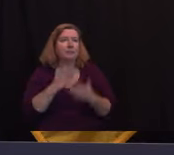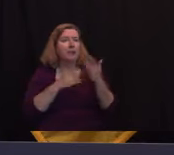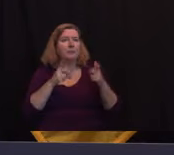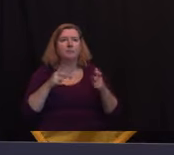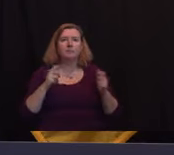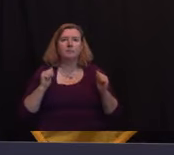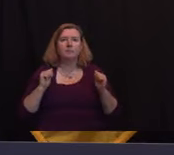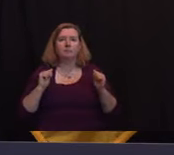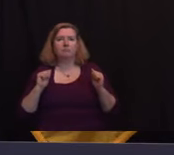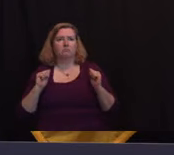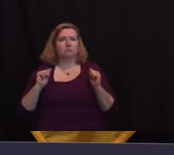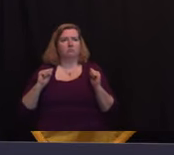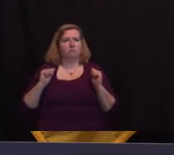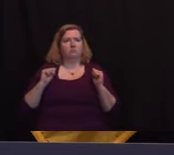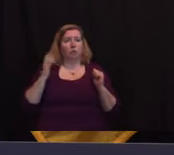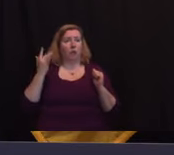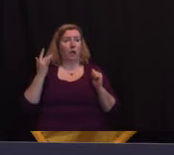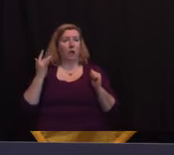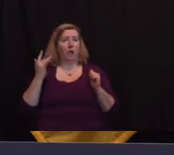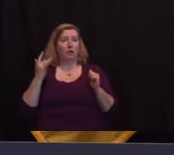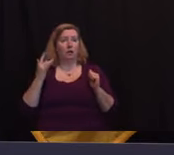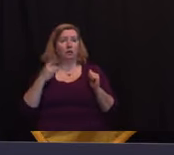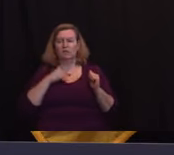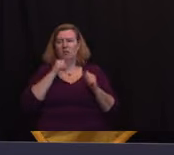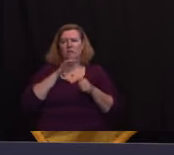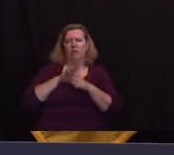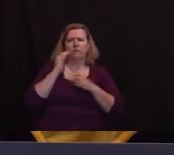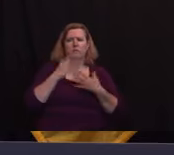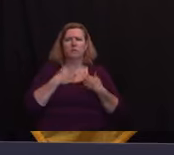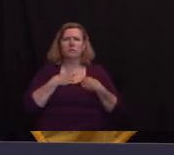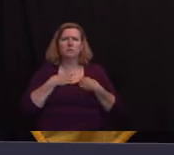to a site, homebound or for whatever reason.